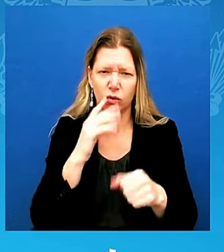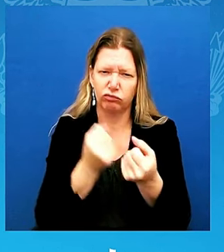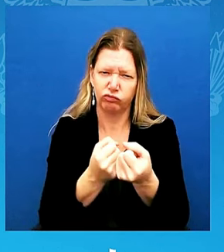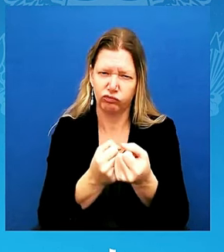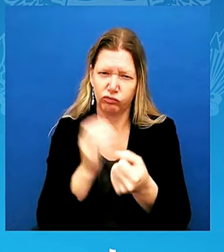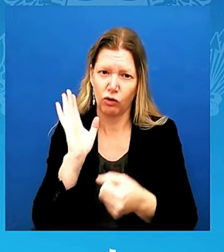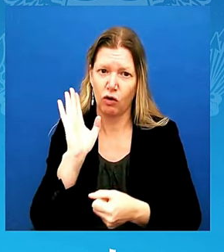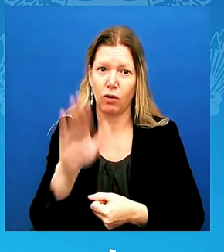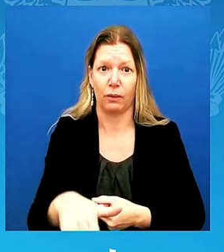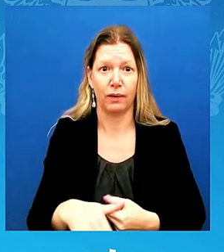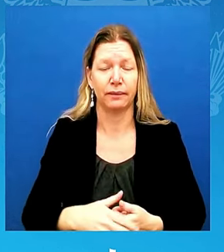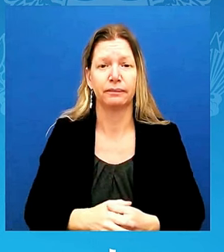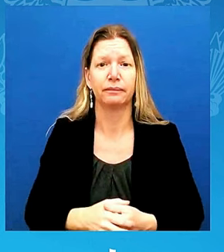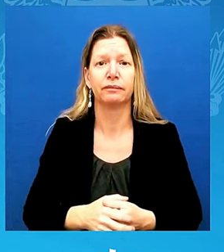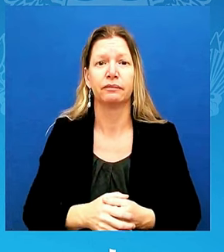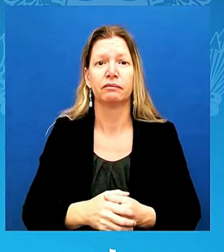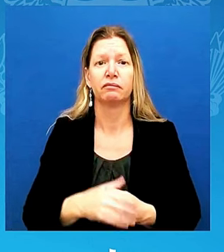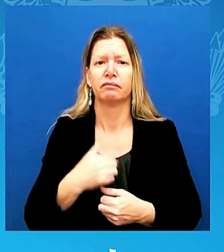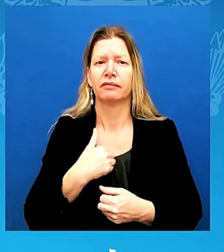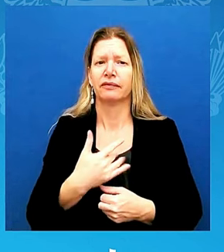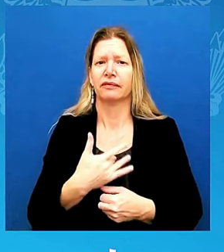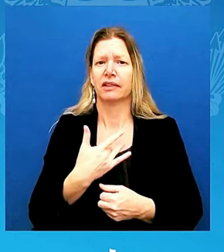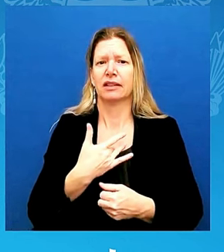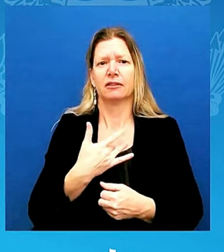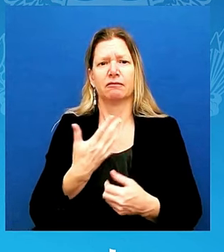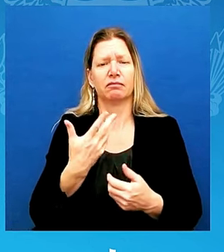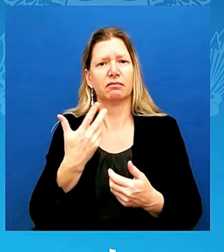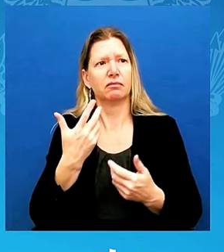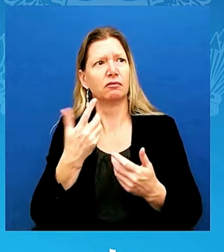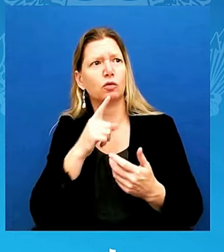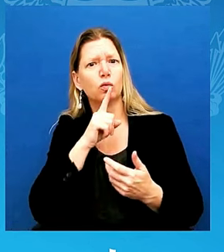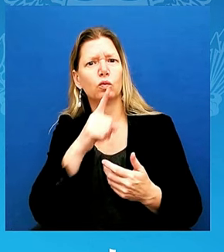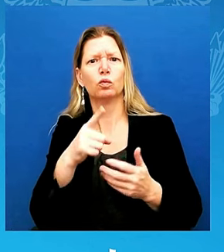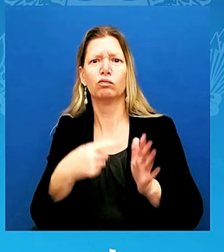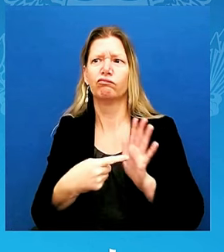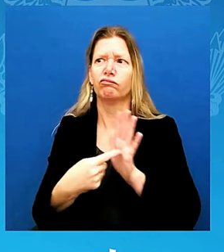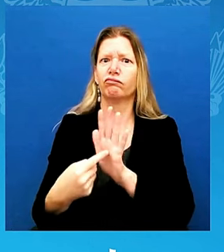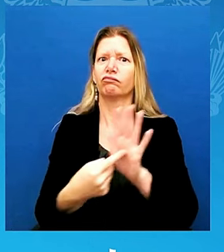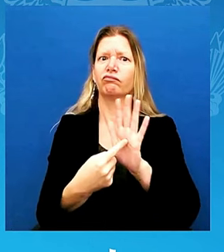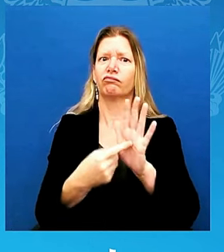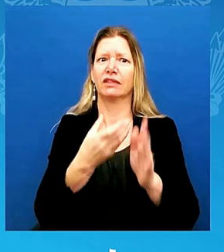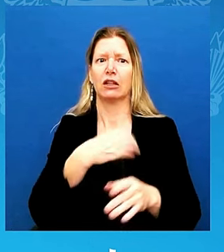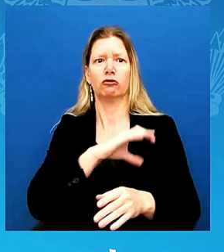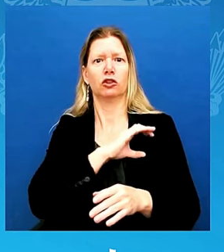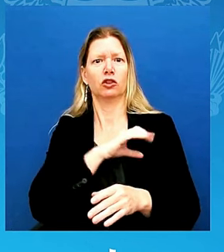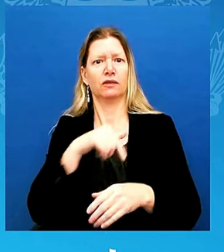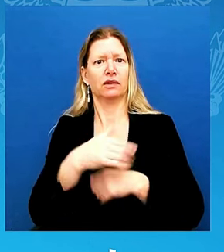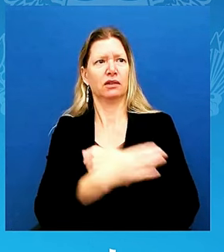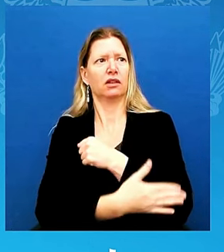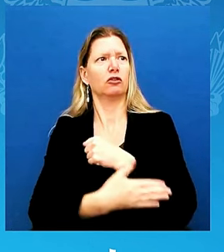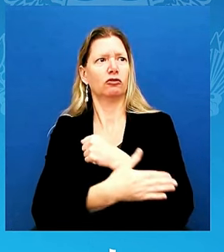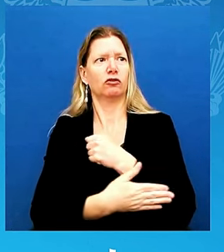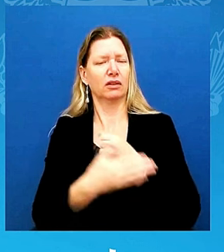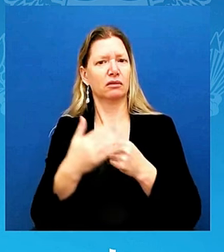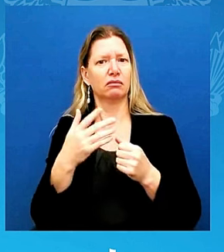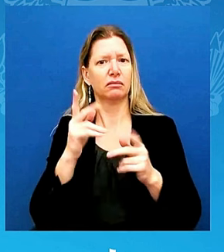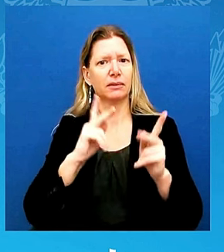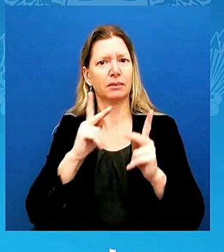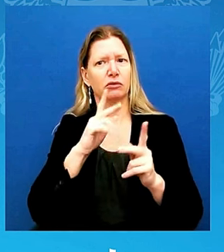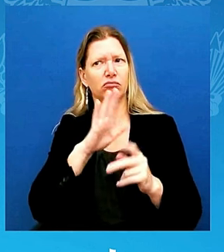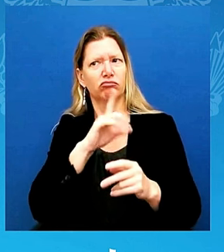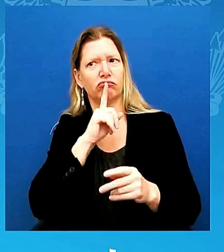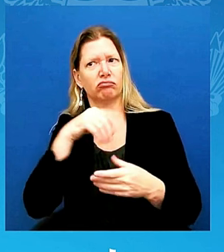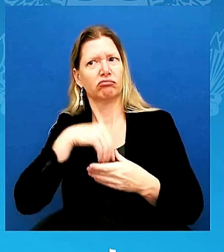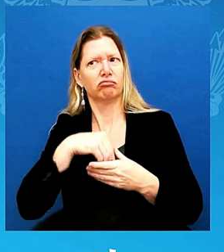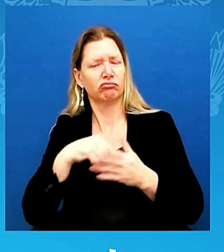nation is revealed in moments of hardship. Over the past few days, our nation has endured some of